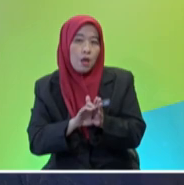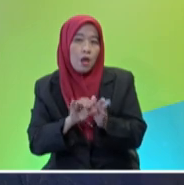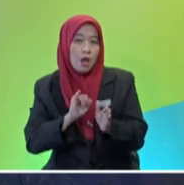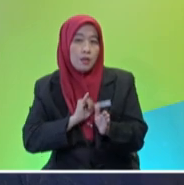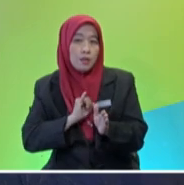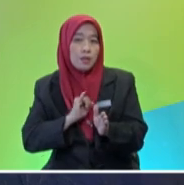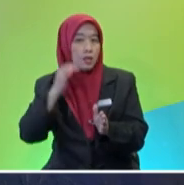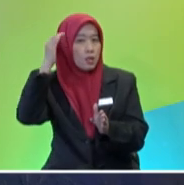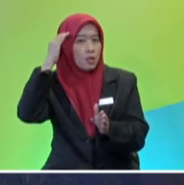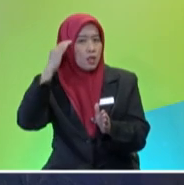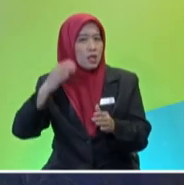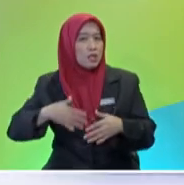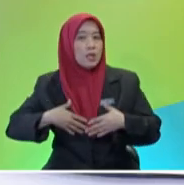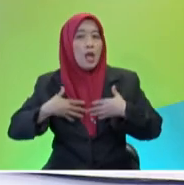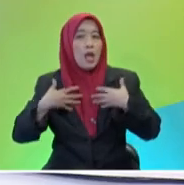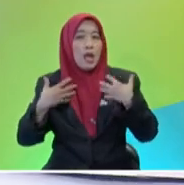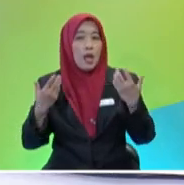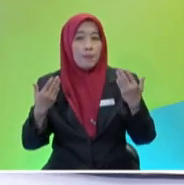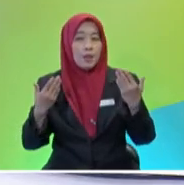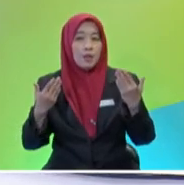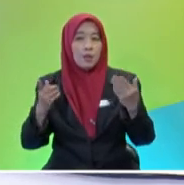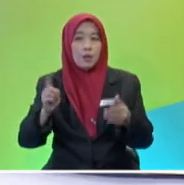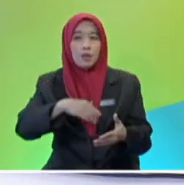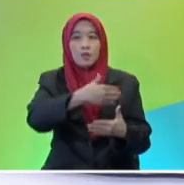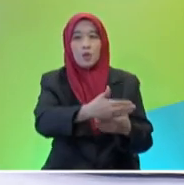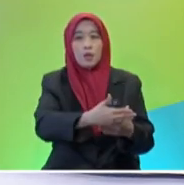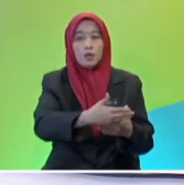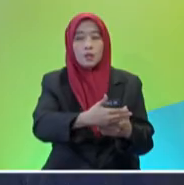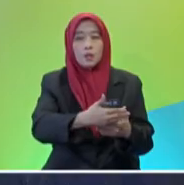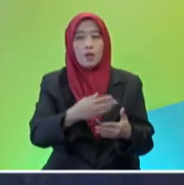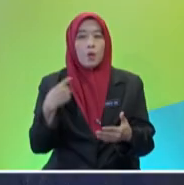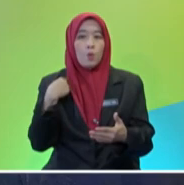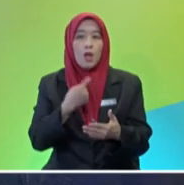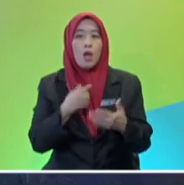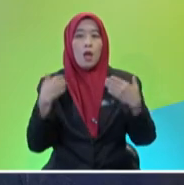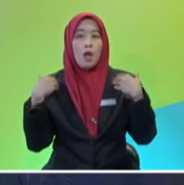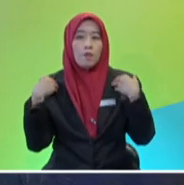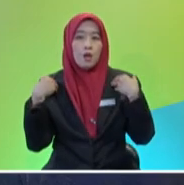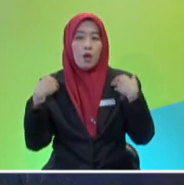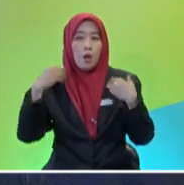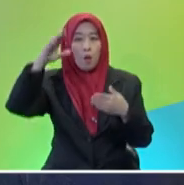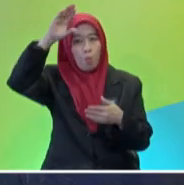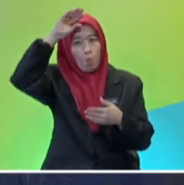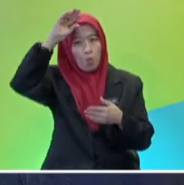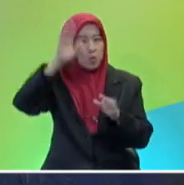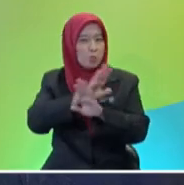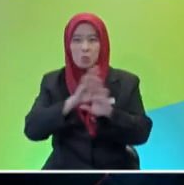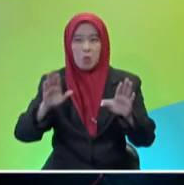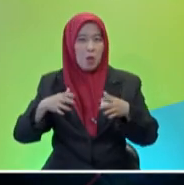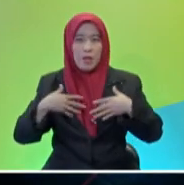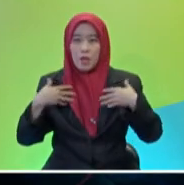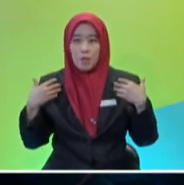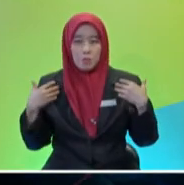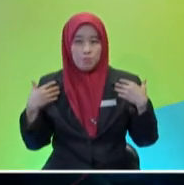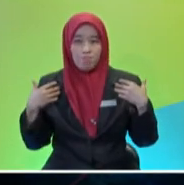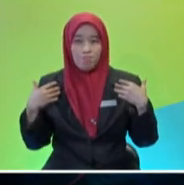happy. Yes, happy. The next one. Next one, we have... This boy is not happy. So he